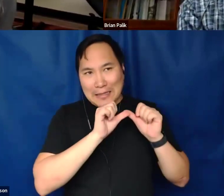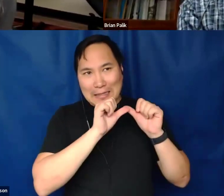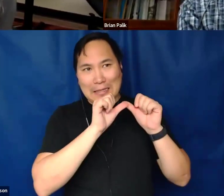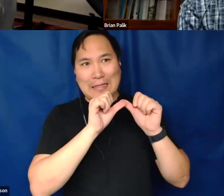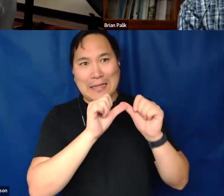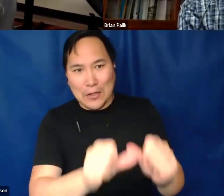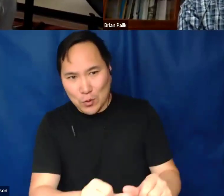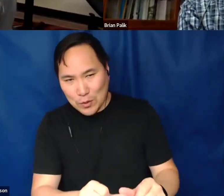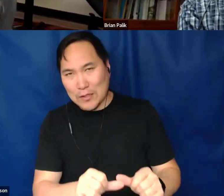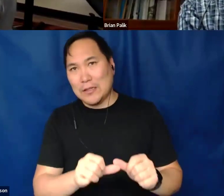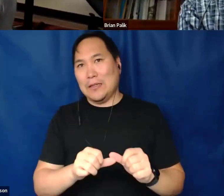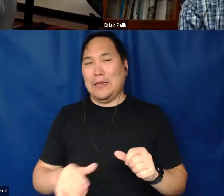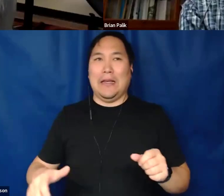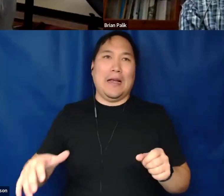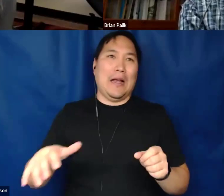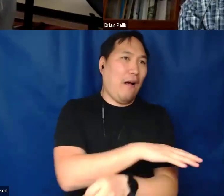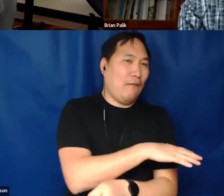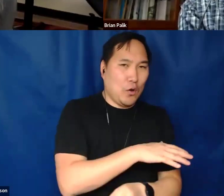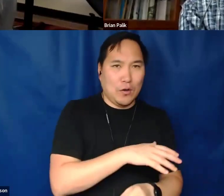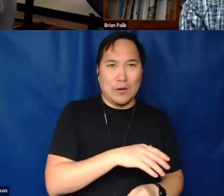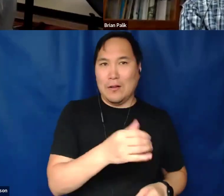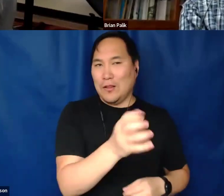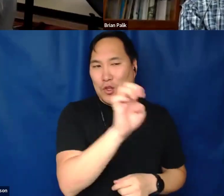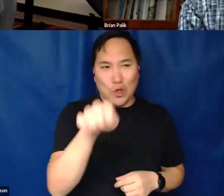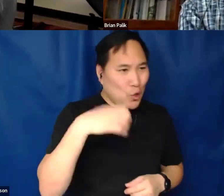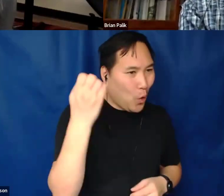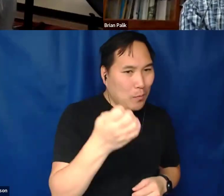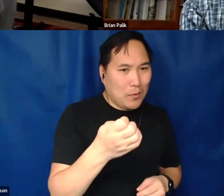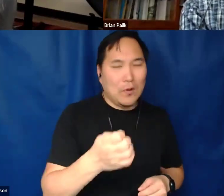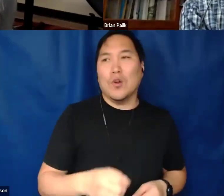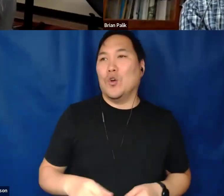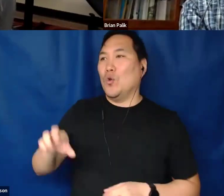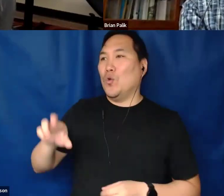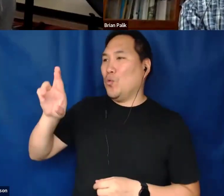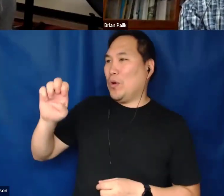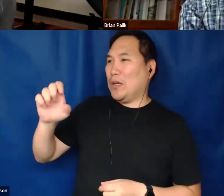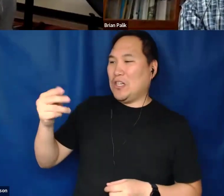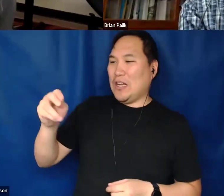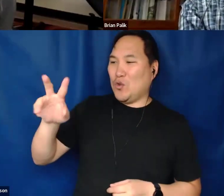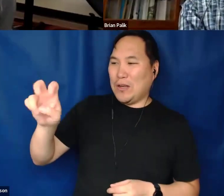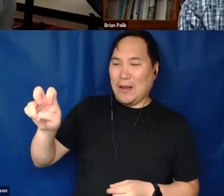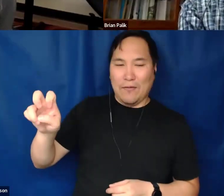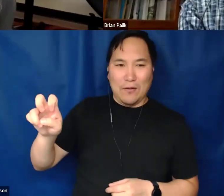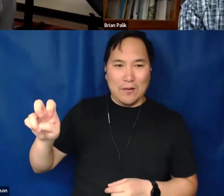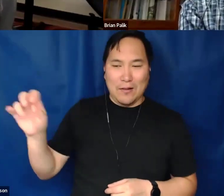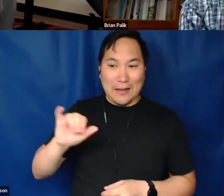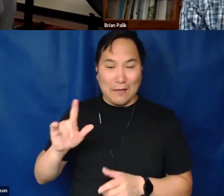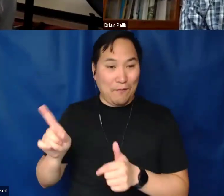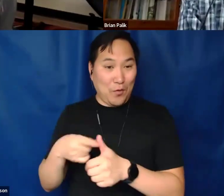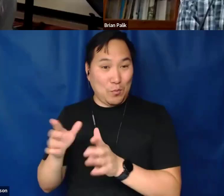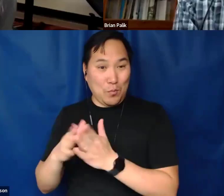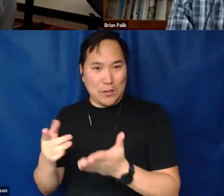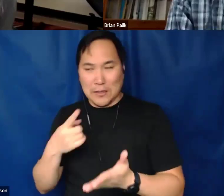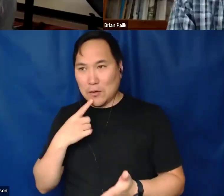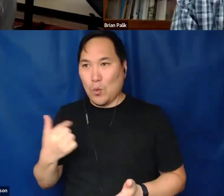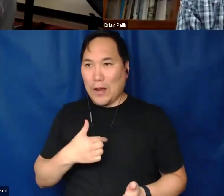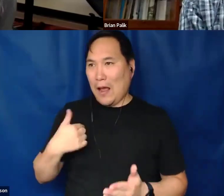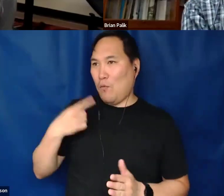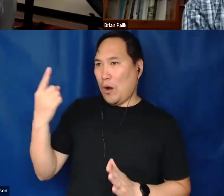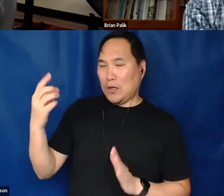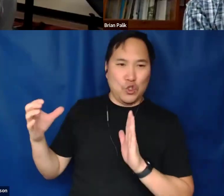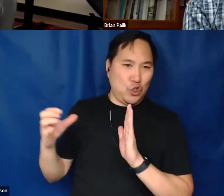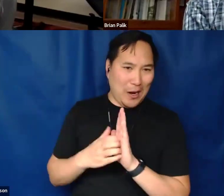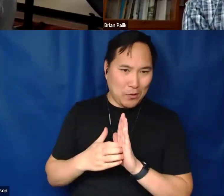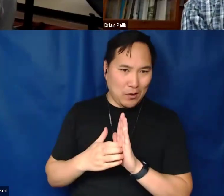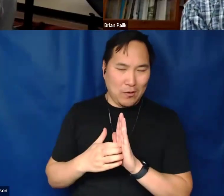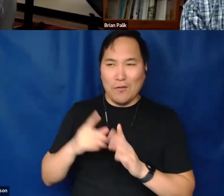forestry from Europe. Regenerative has come out since like that first book that I put up where we have a chapter on, these